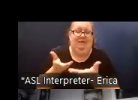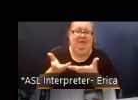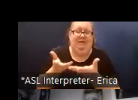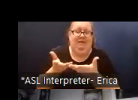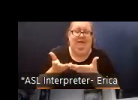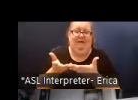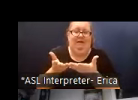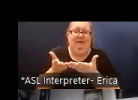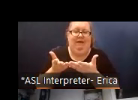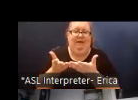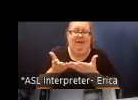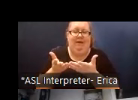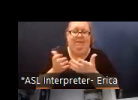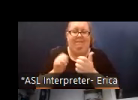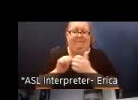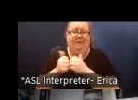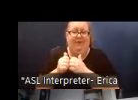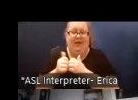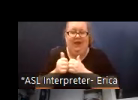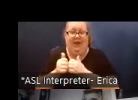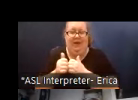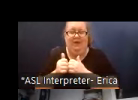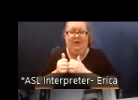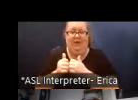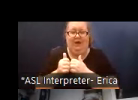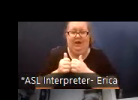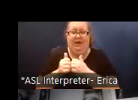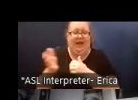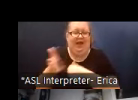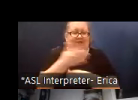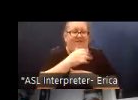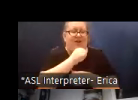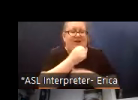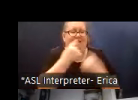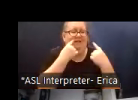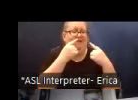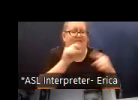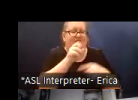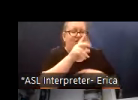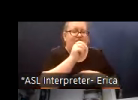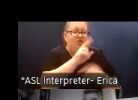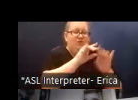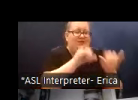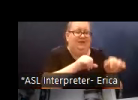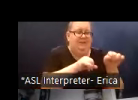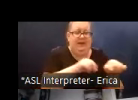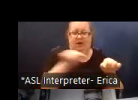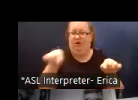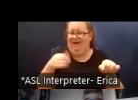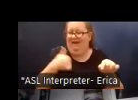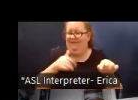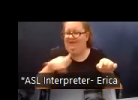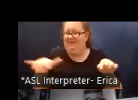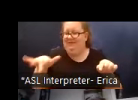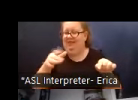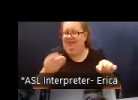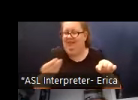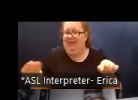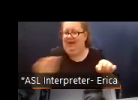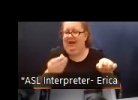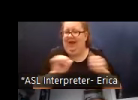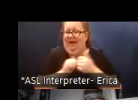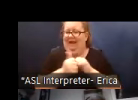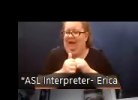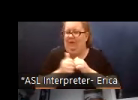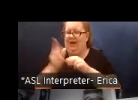not so efficient sewer system that's right next to me, but I have this vacant land right here. What could I do to kind of make it better, or